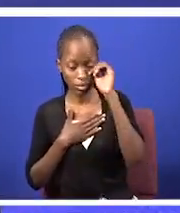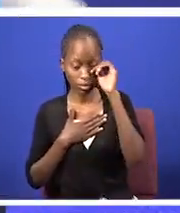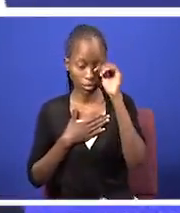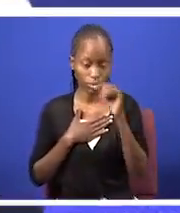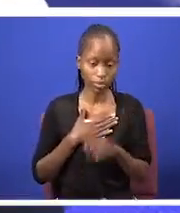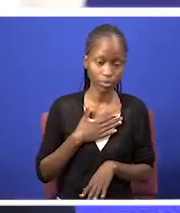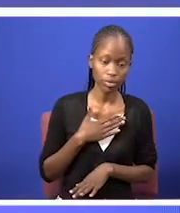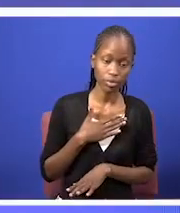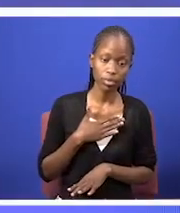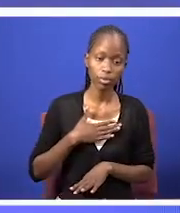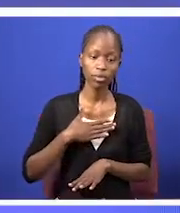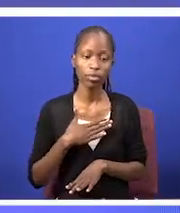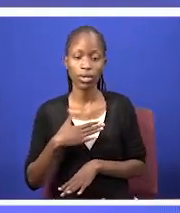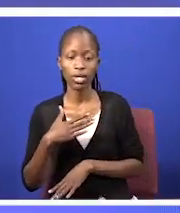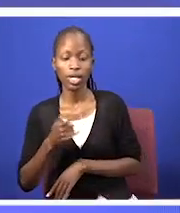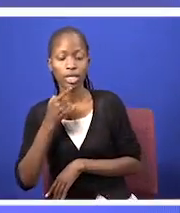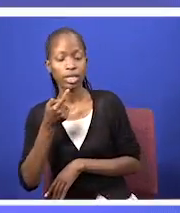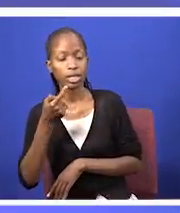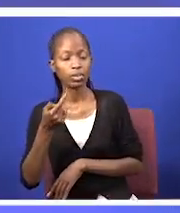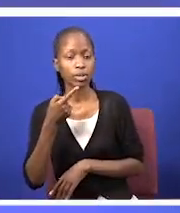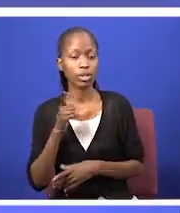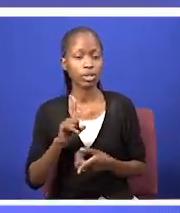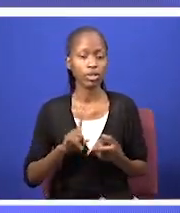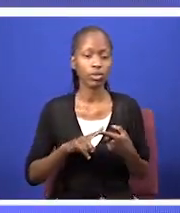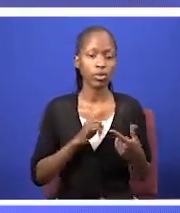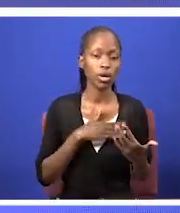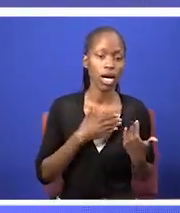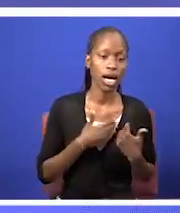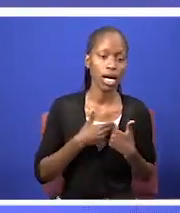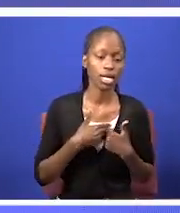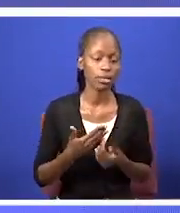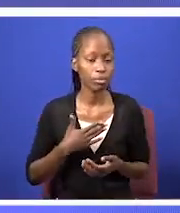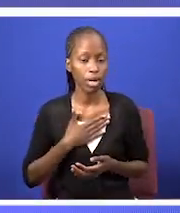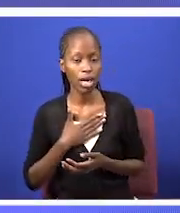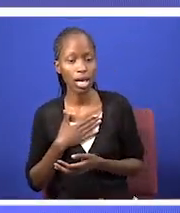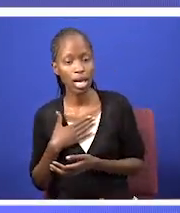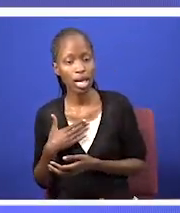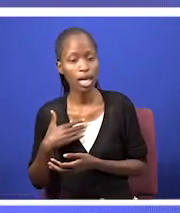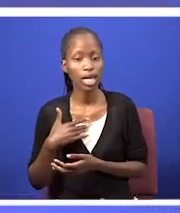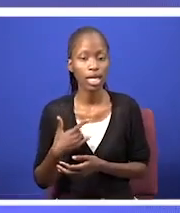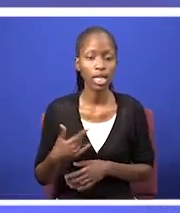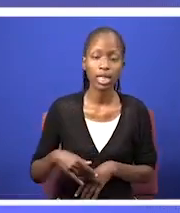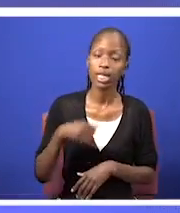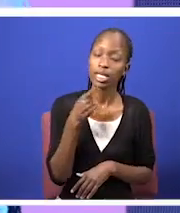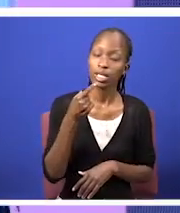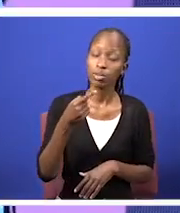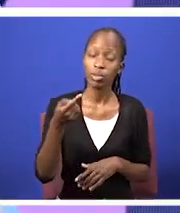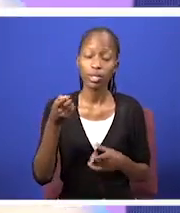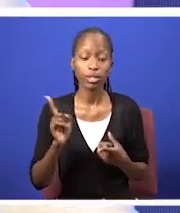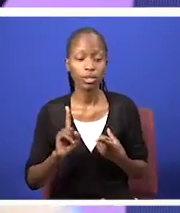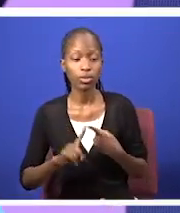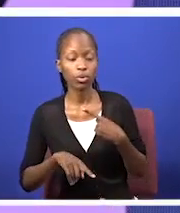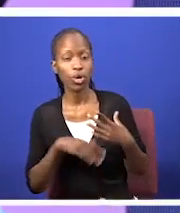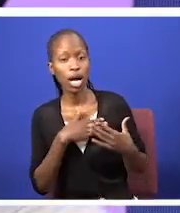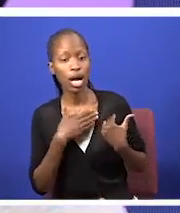heart. Yeah, yeah, yeah. Speak to my heart. Speak to my heart